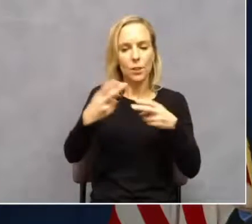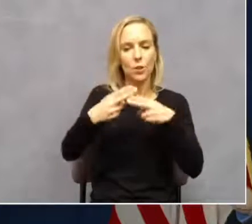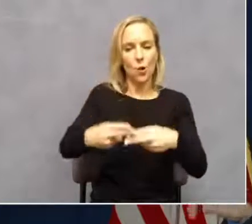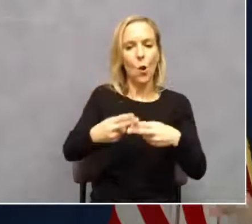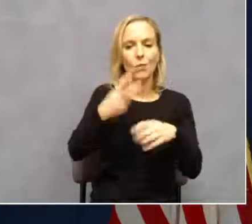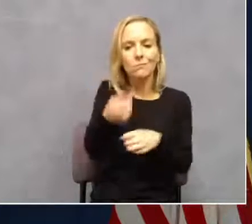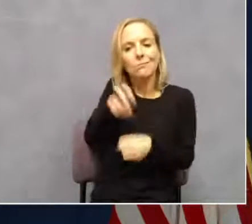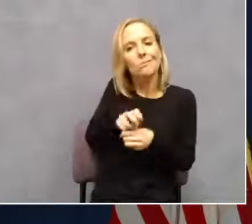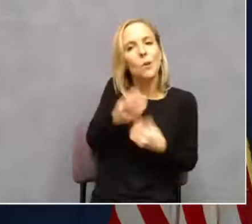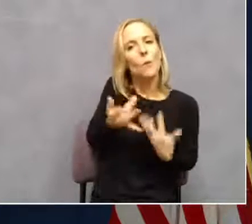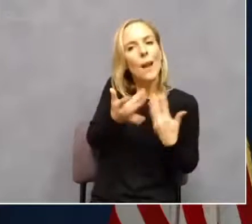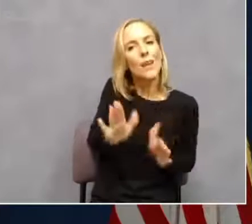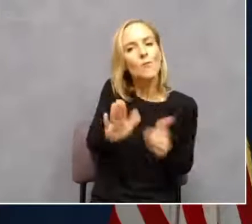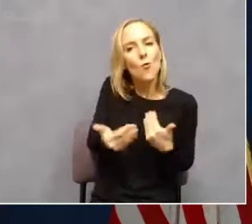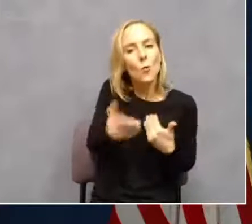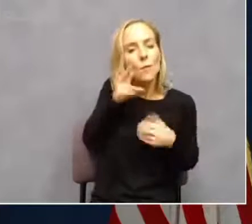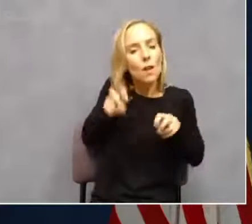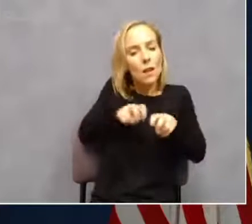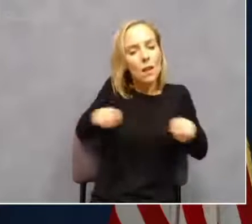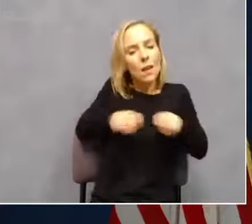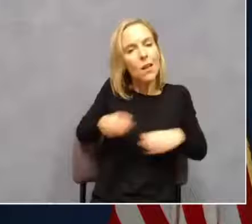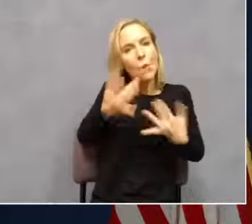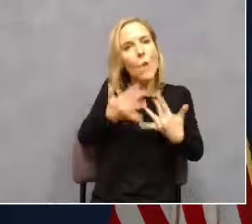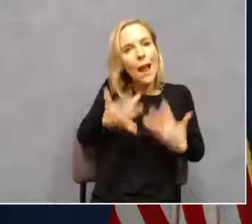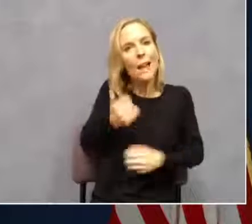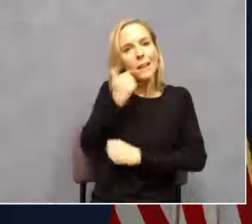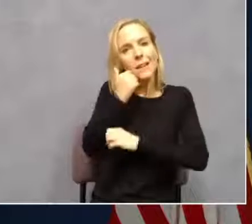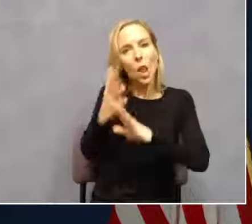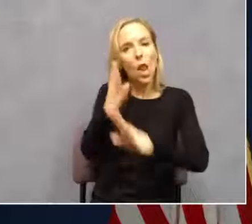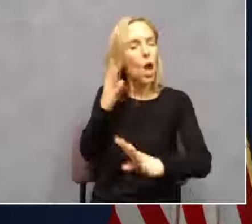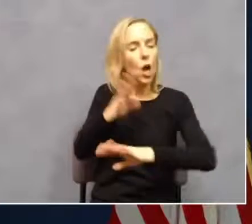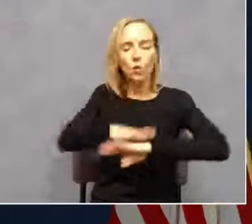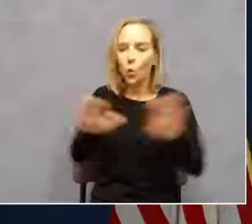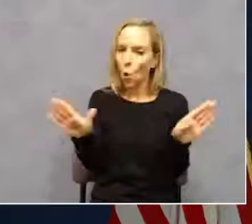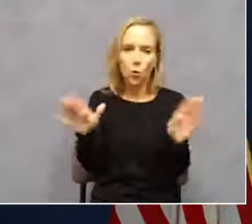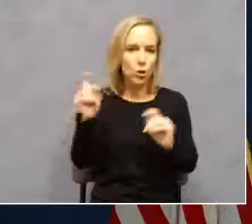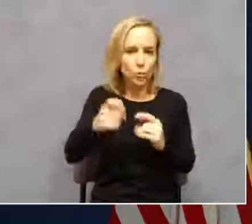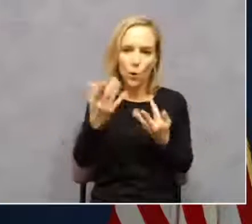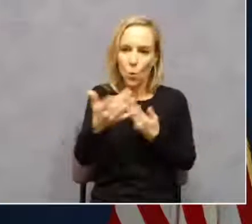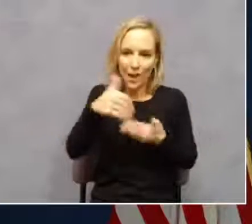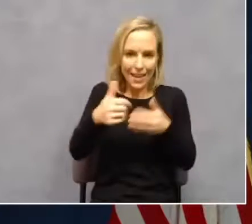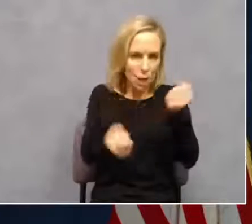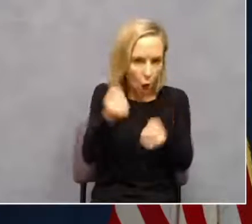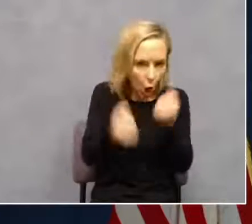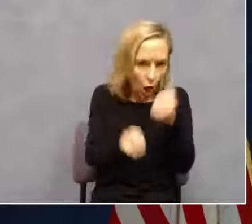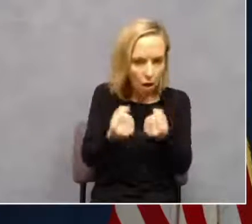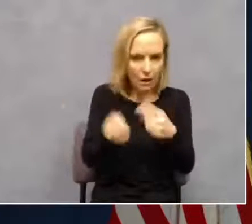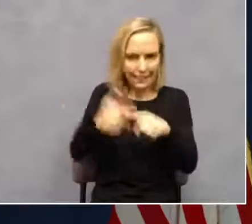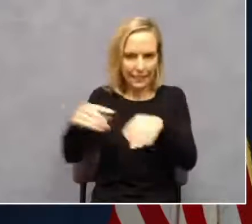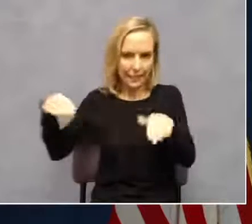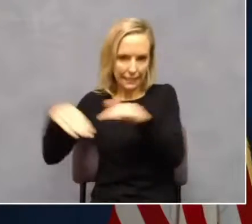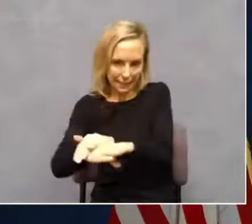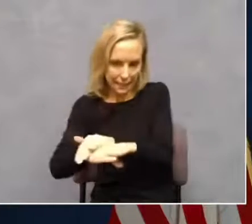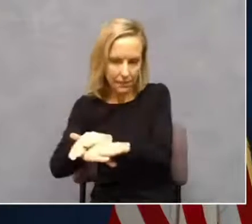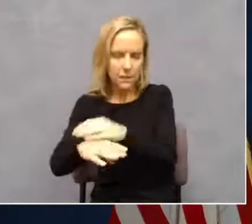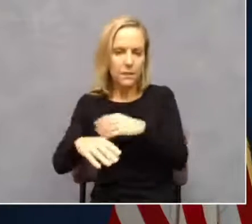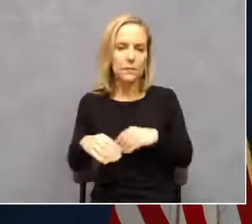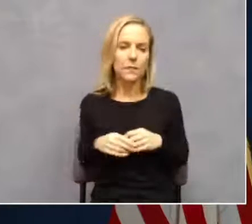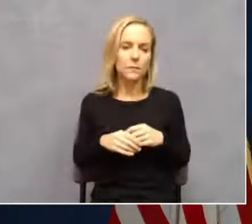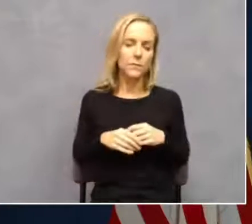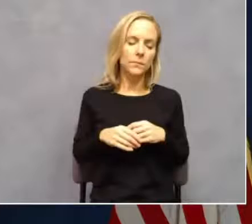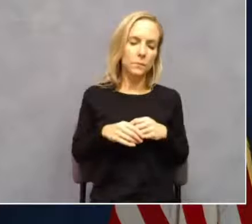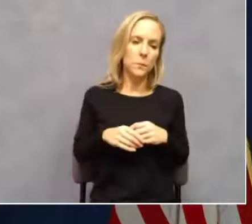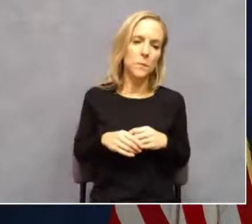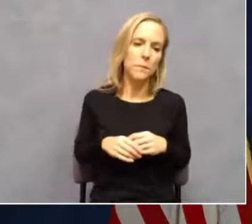healthy at work. No waiting rooms anywhere. People ought to be waiting in their car until they come in to see you. Tom? Do